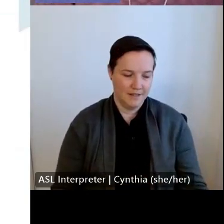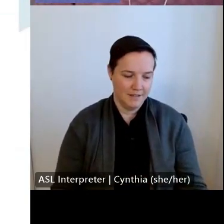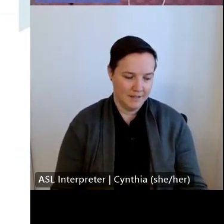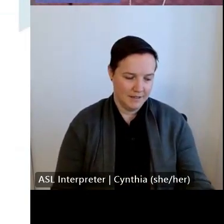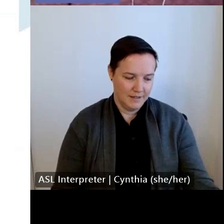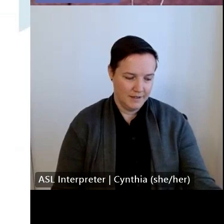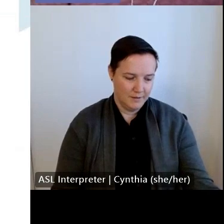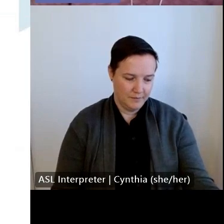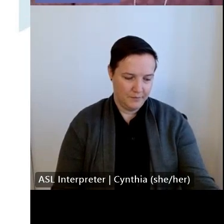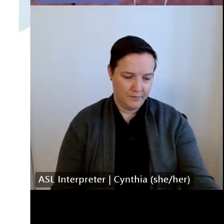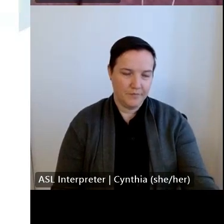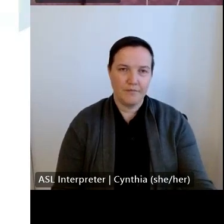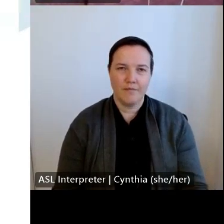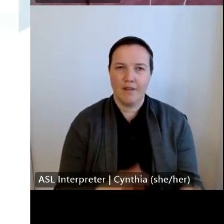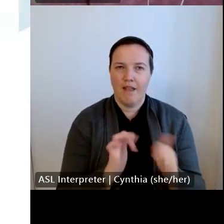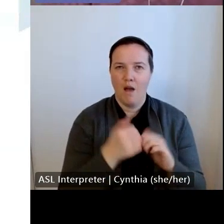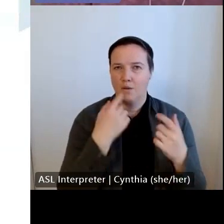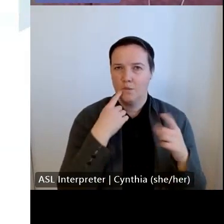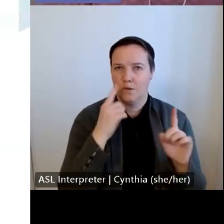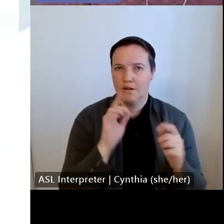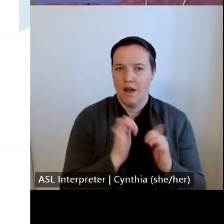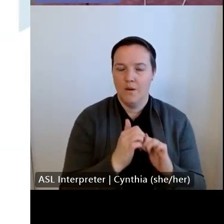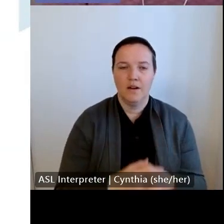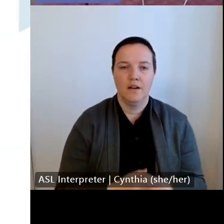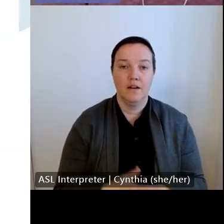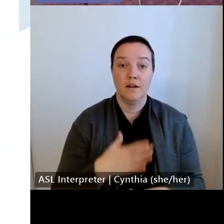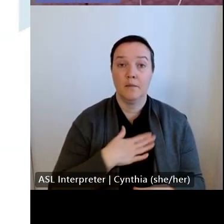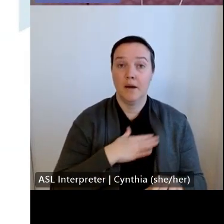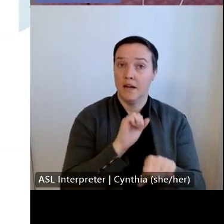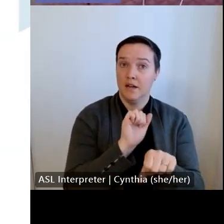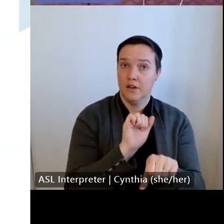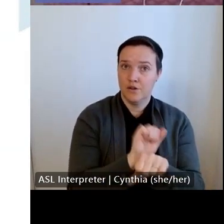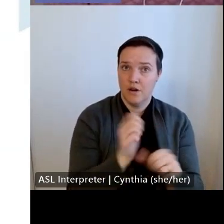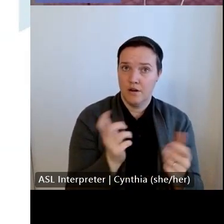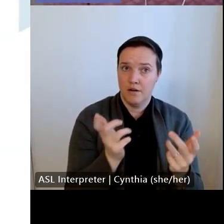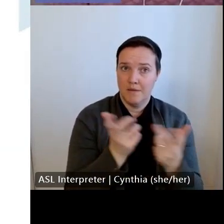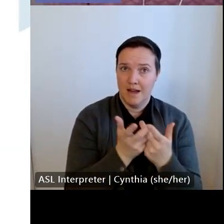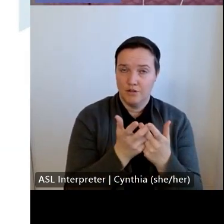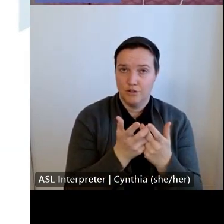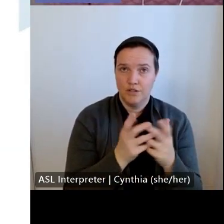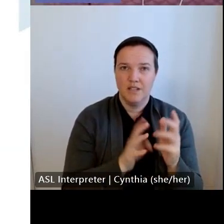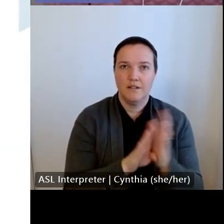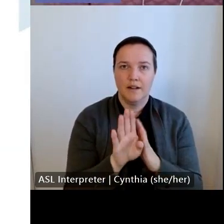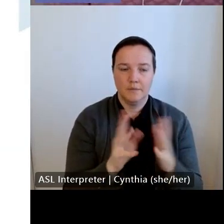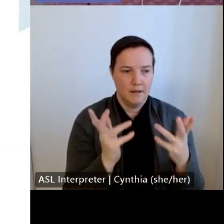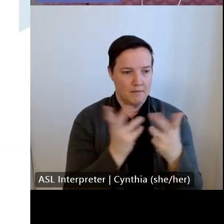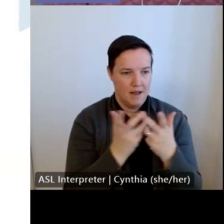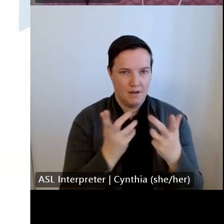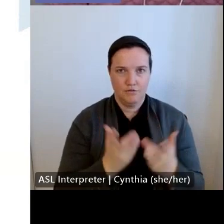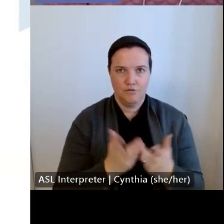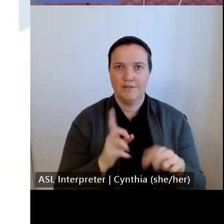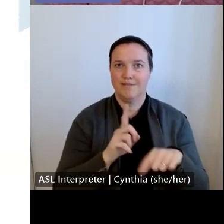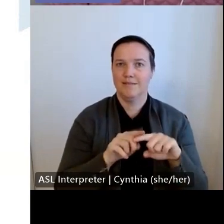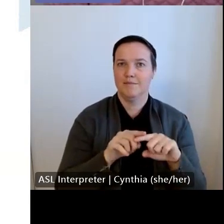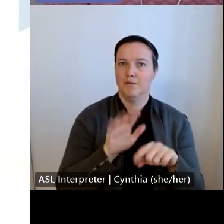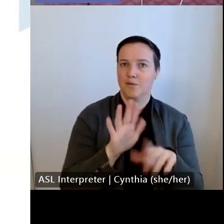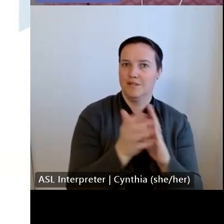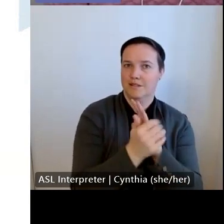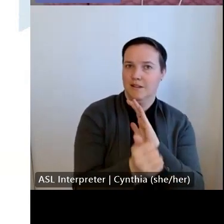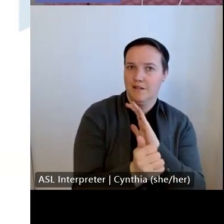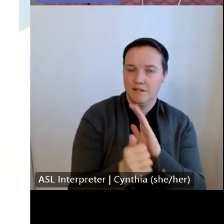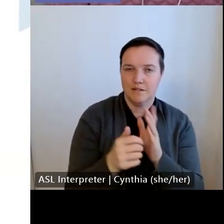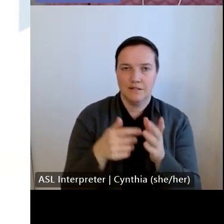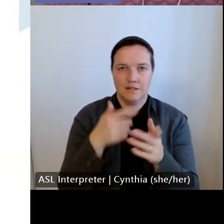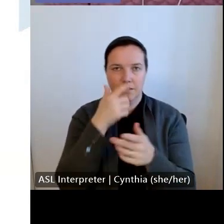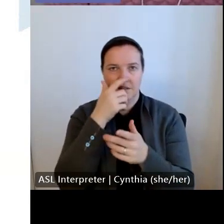So how does it work? My Job Match creates matches based on skills, interests,